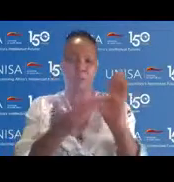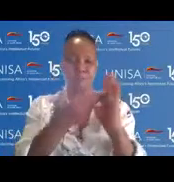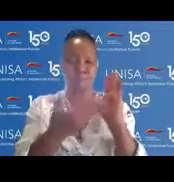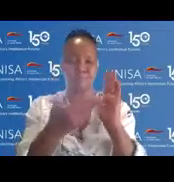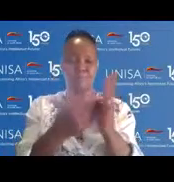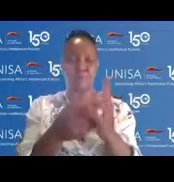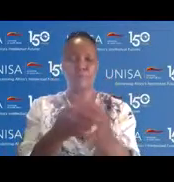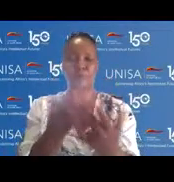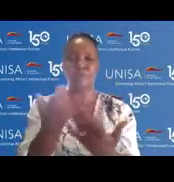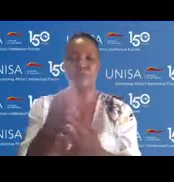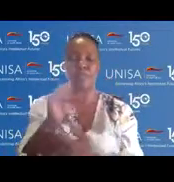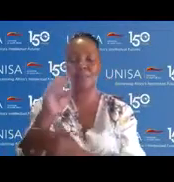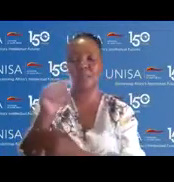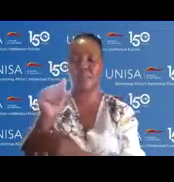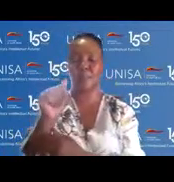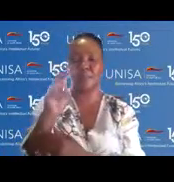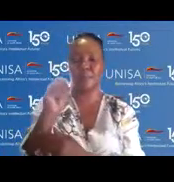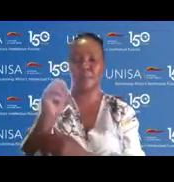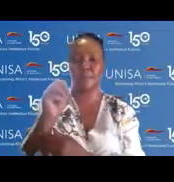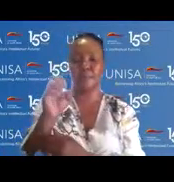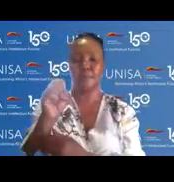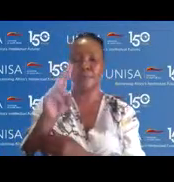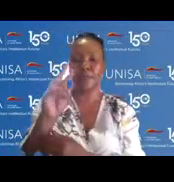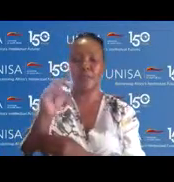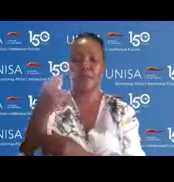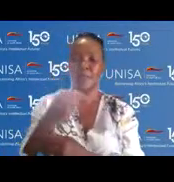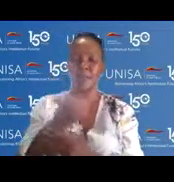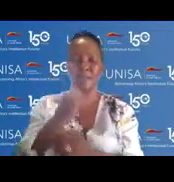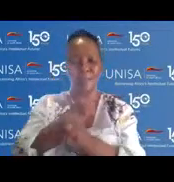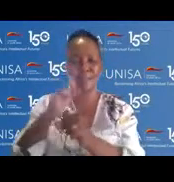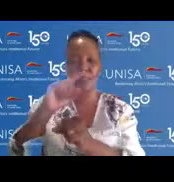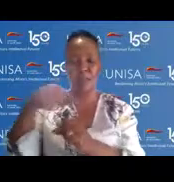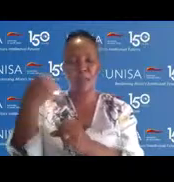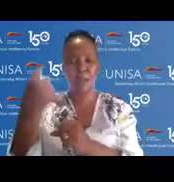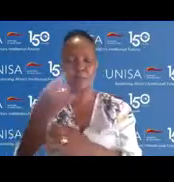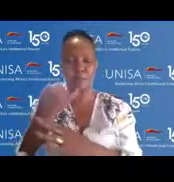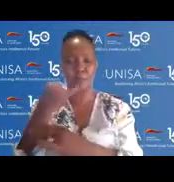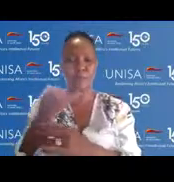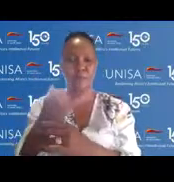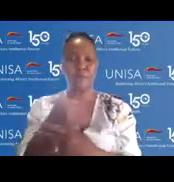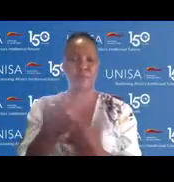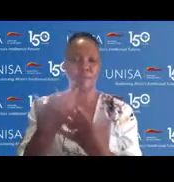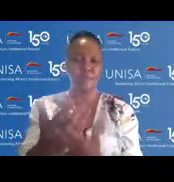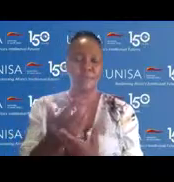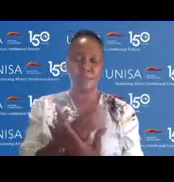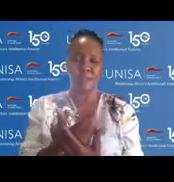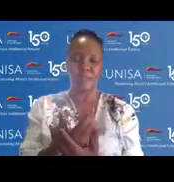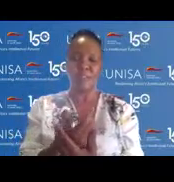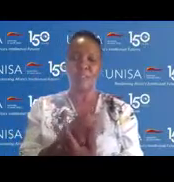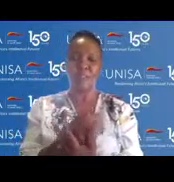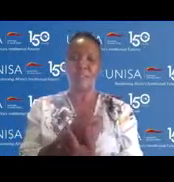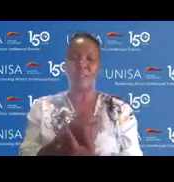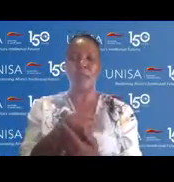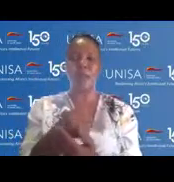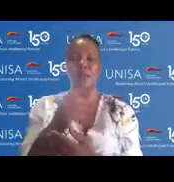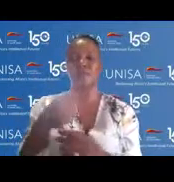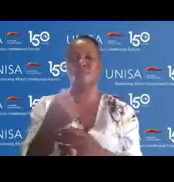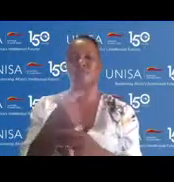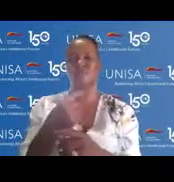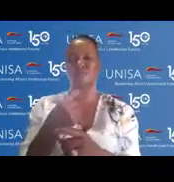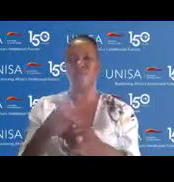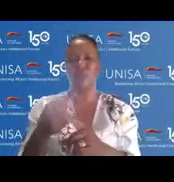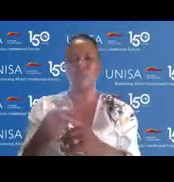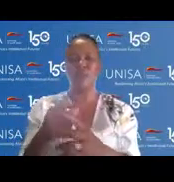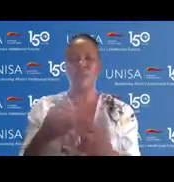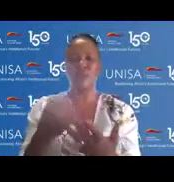Samsung. I haven't seen it on the other models yet. It's called service mode. In other words, if you feel you just want to check